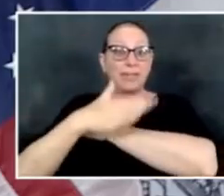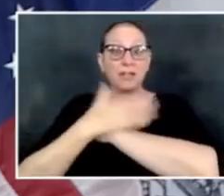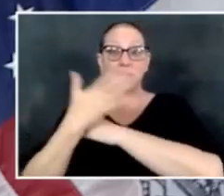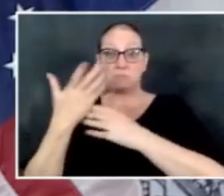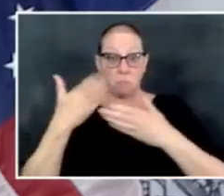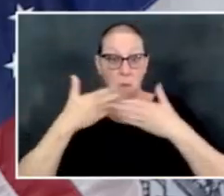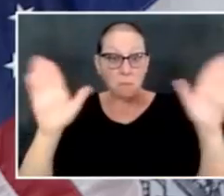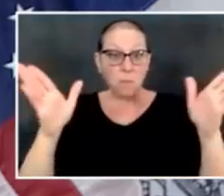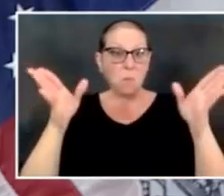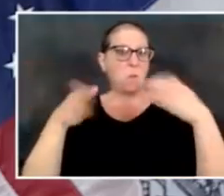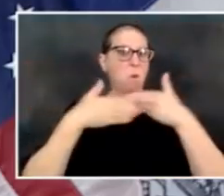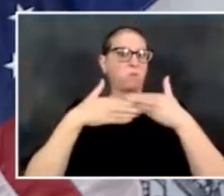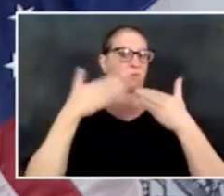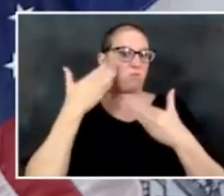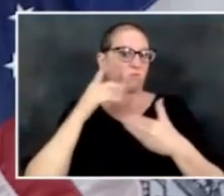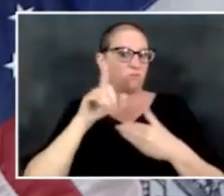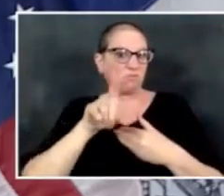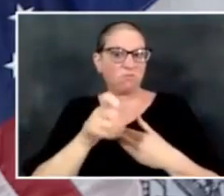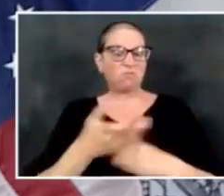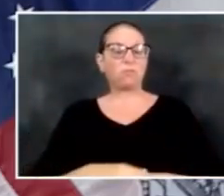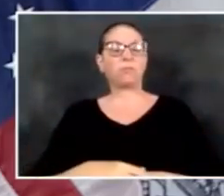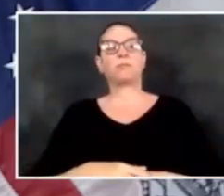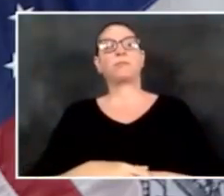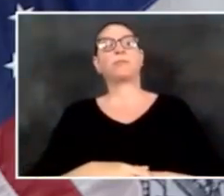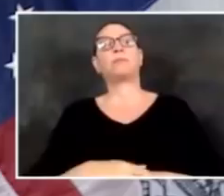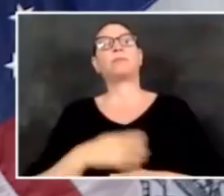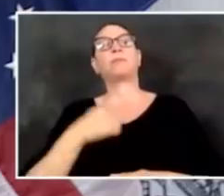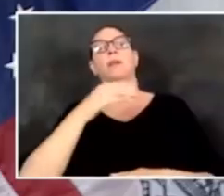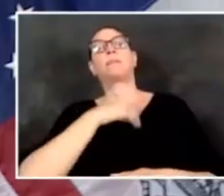on that? We're going to be issuing a plan.